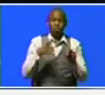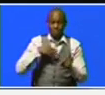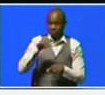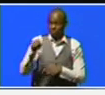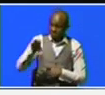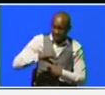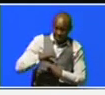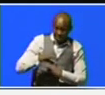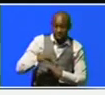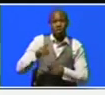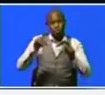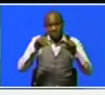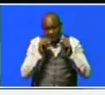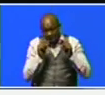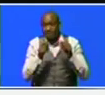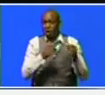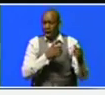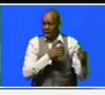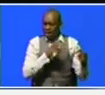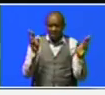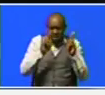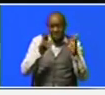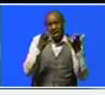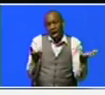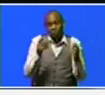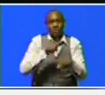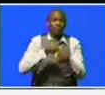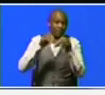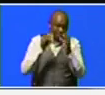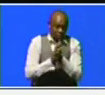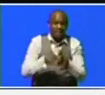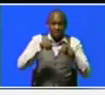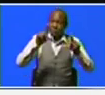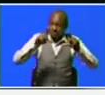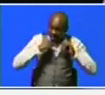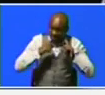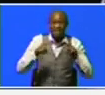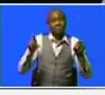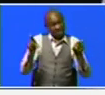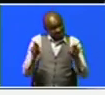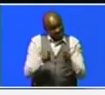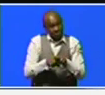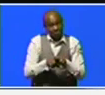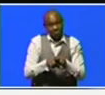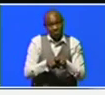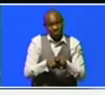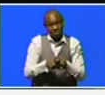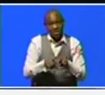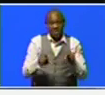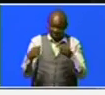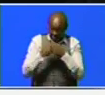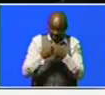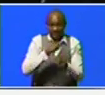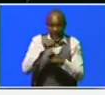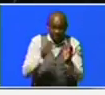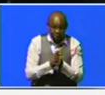residents according to tell us concerning their readiness for the election. They tell us they expect the same challenges